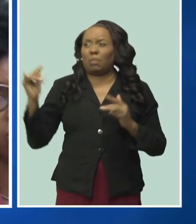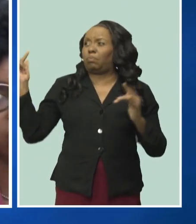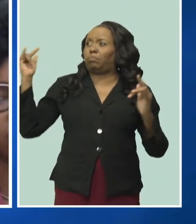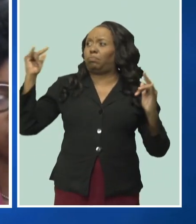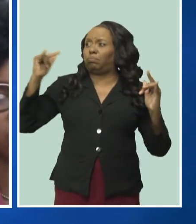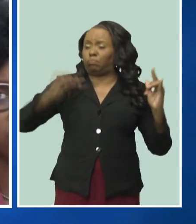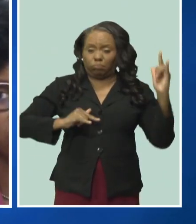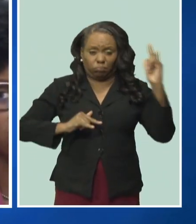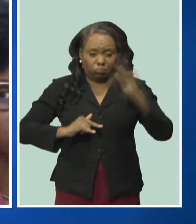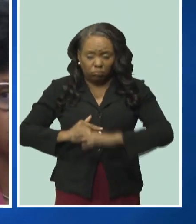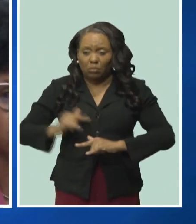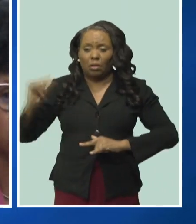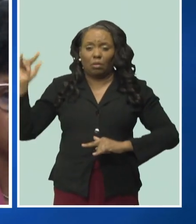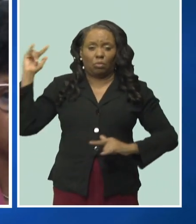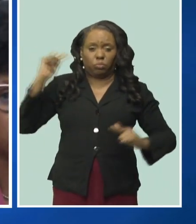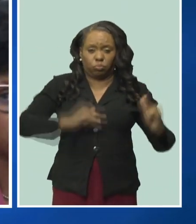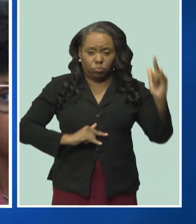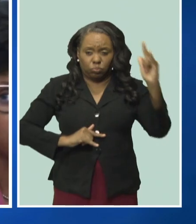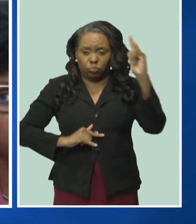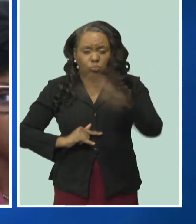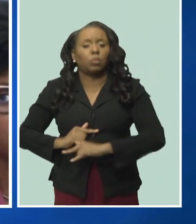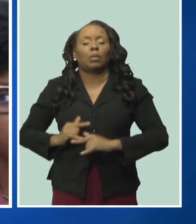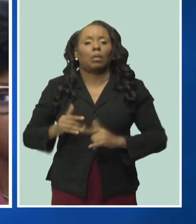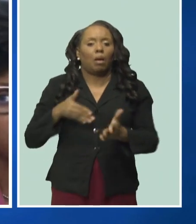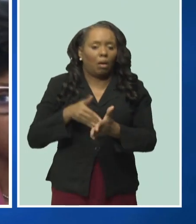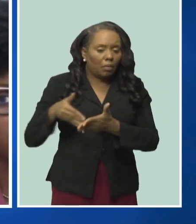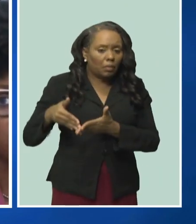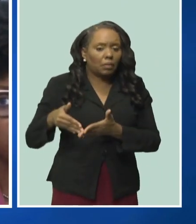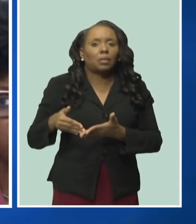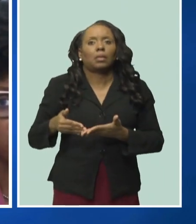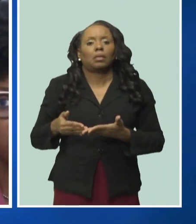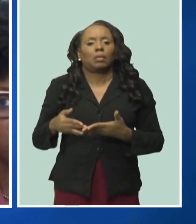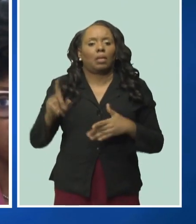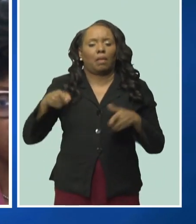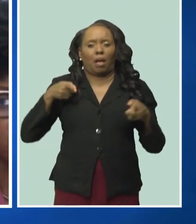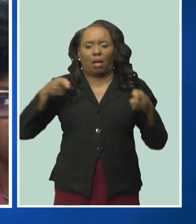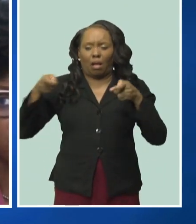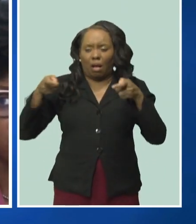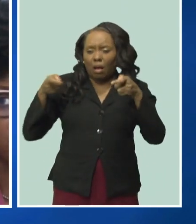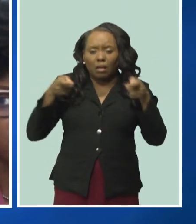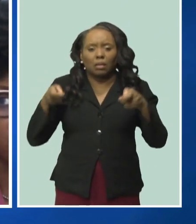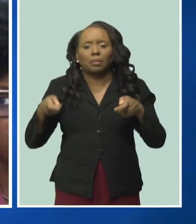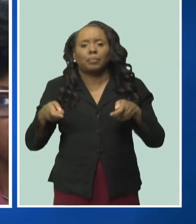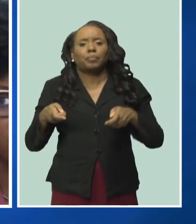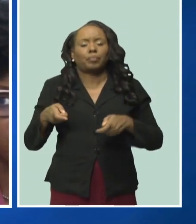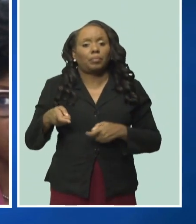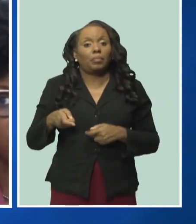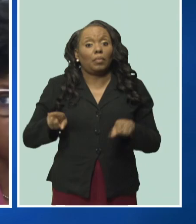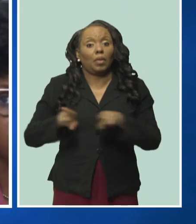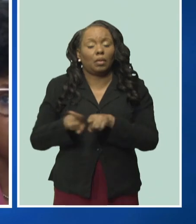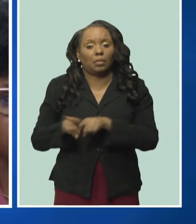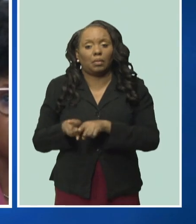look at the other procedures. So as the Air Navigation Service Department, that is the first step. We have to now look